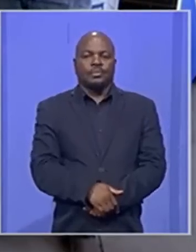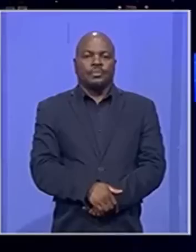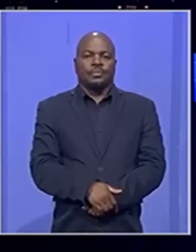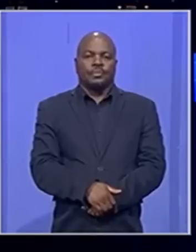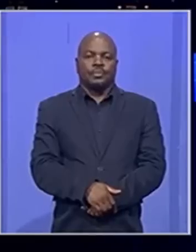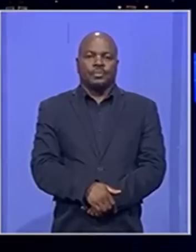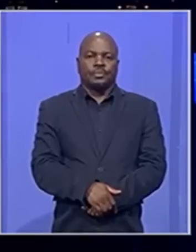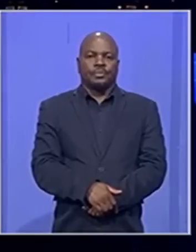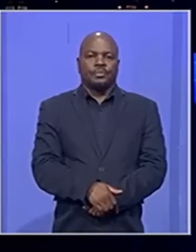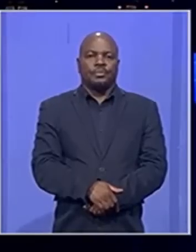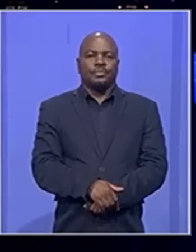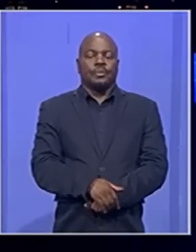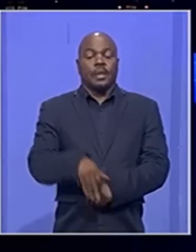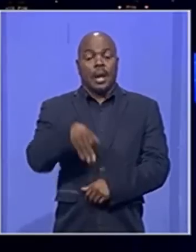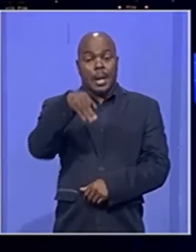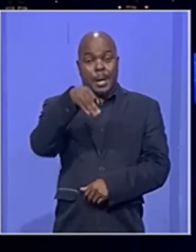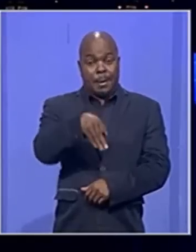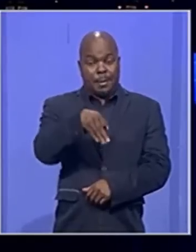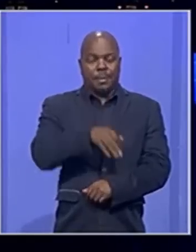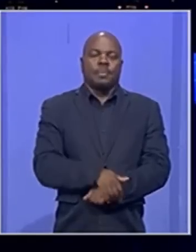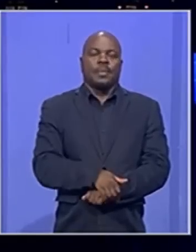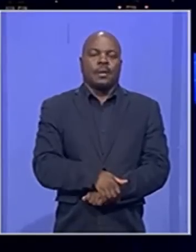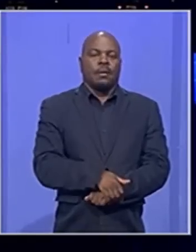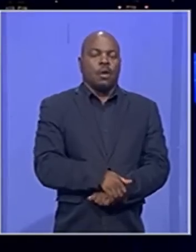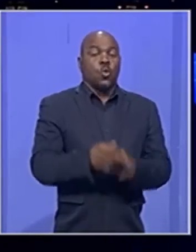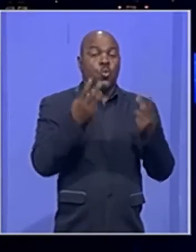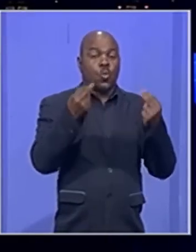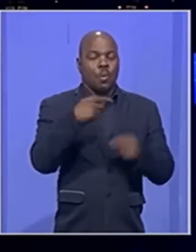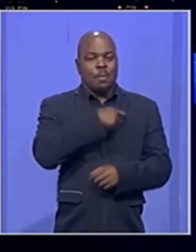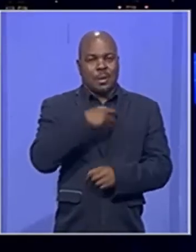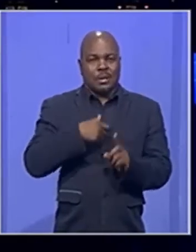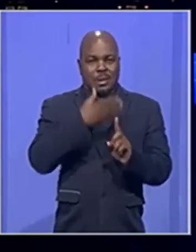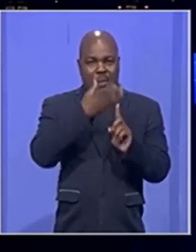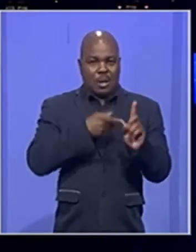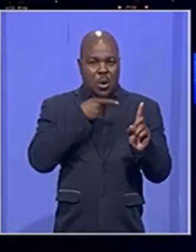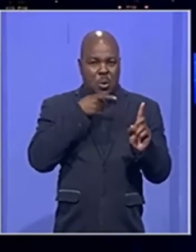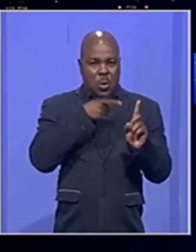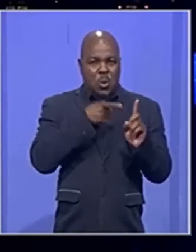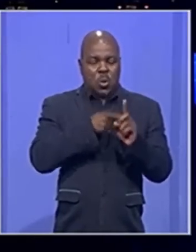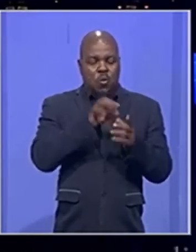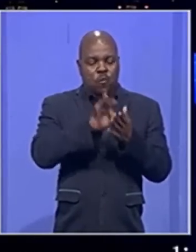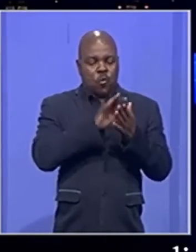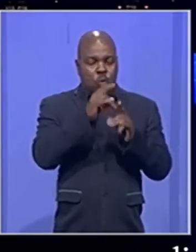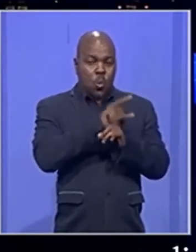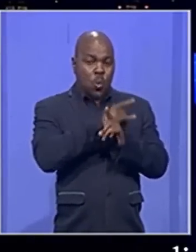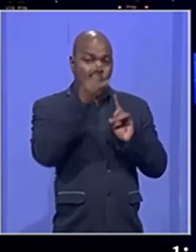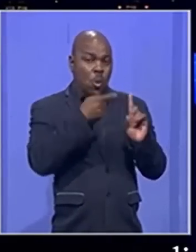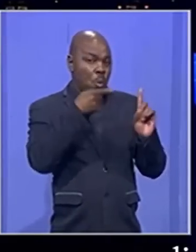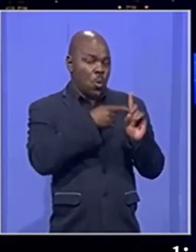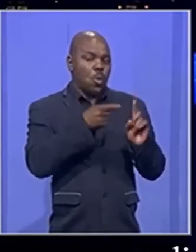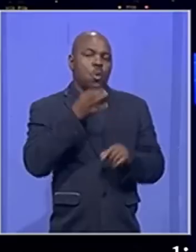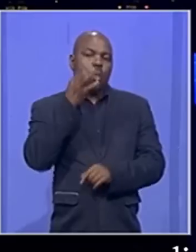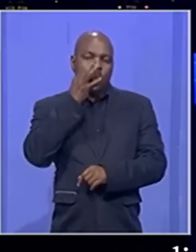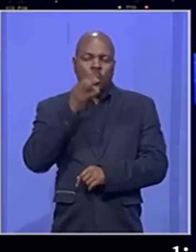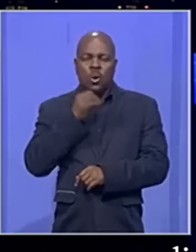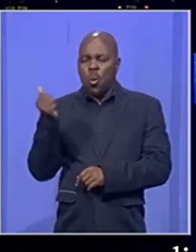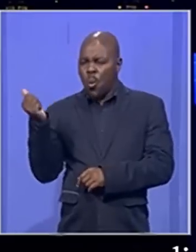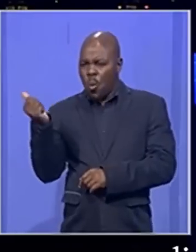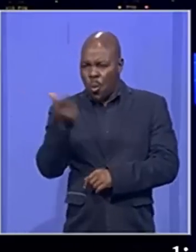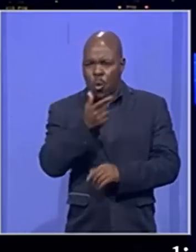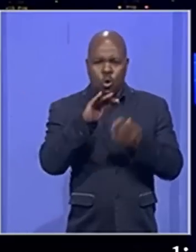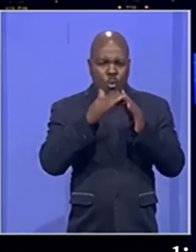Ha re fetela naheng ya Namibia re fumana hore mopresidente e motjha ya sa tswa kgethwa wa naha ya Namibia o re o tlilo sebeletsa baahi